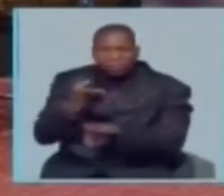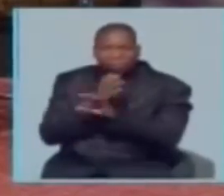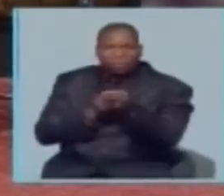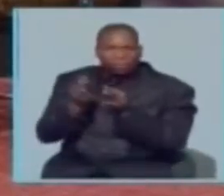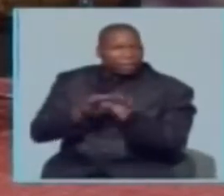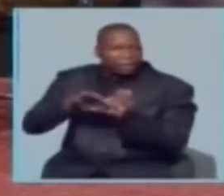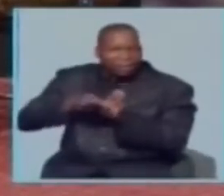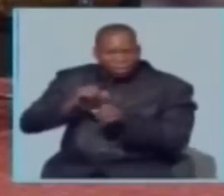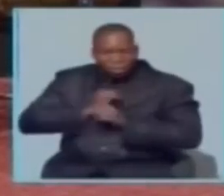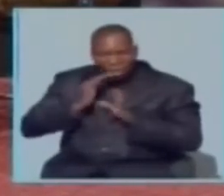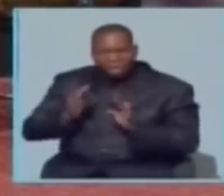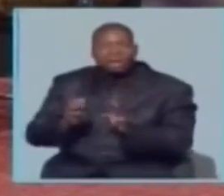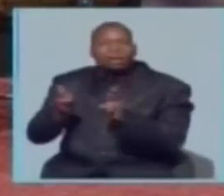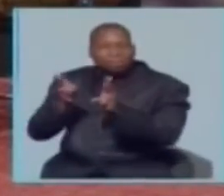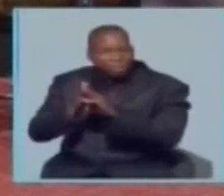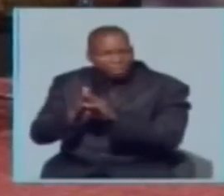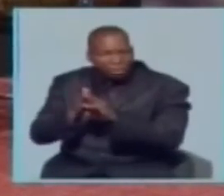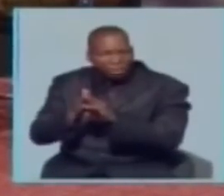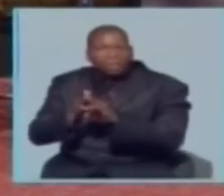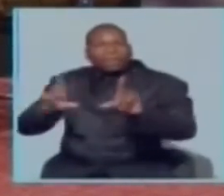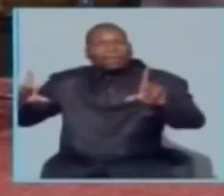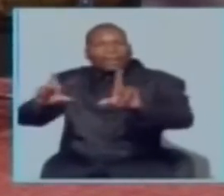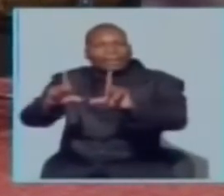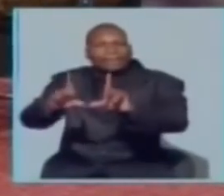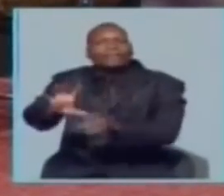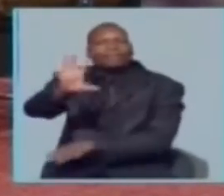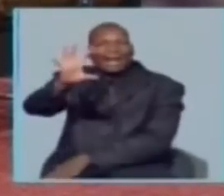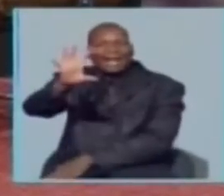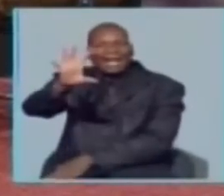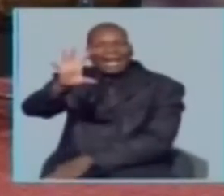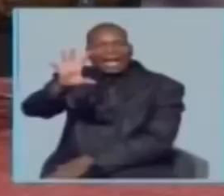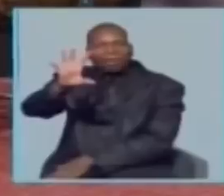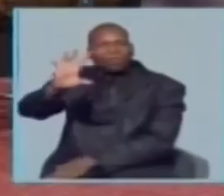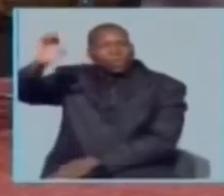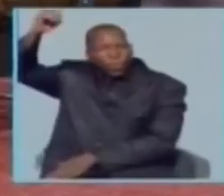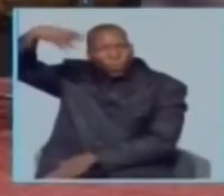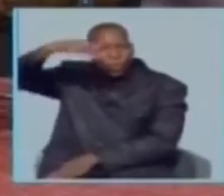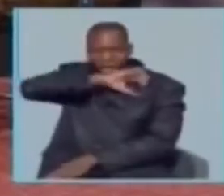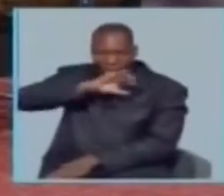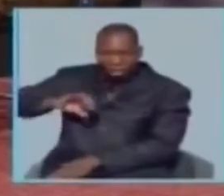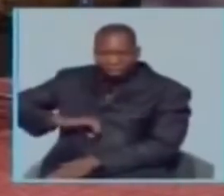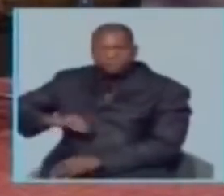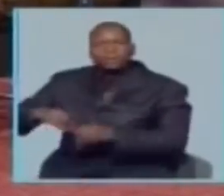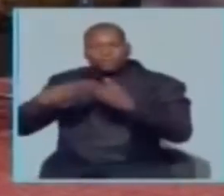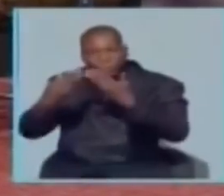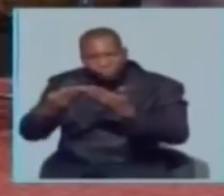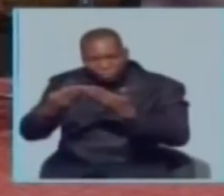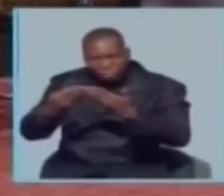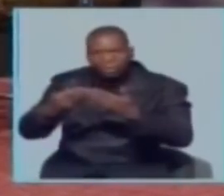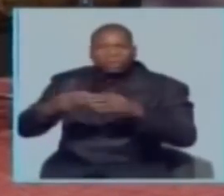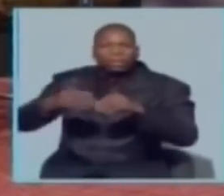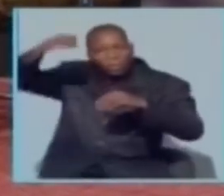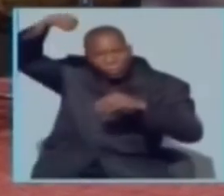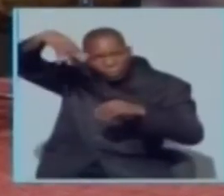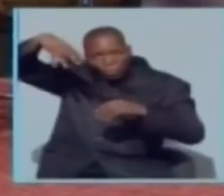are going to give away about 4 or 5 licenses to solar promoters so that they establish these solar plants, and